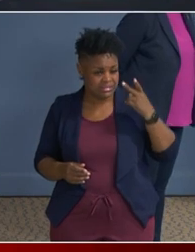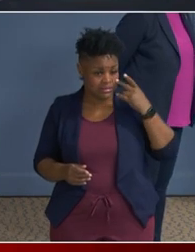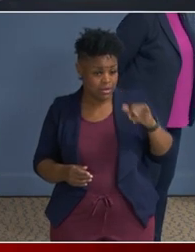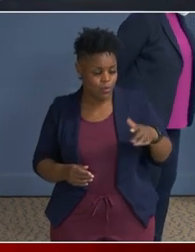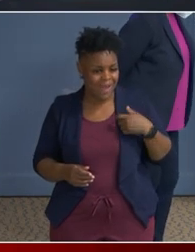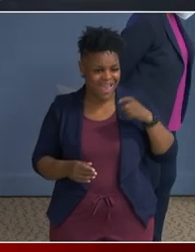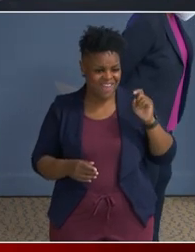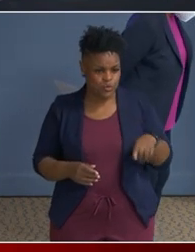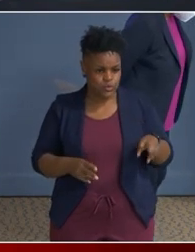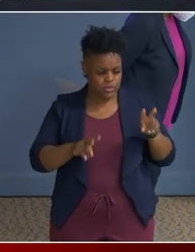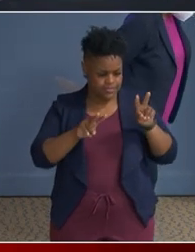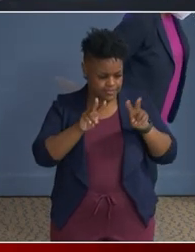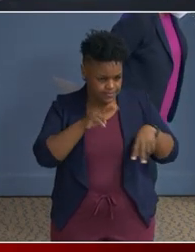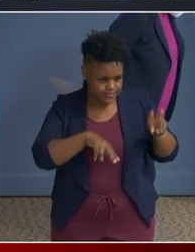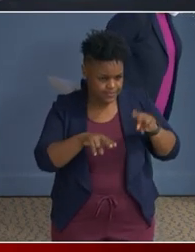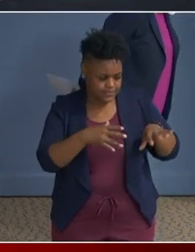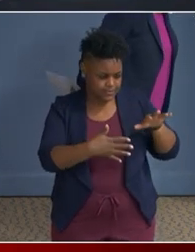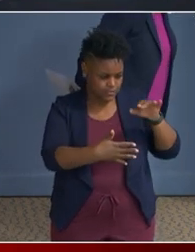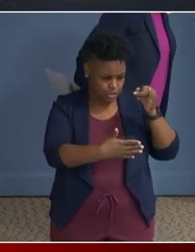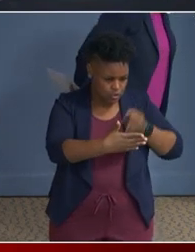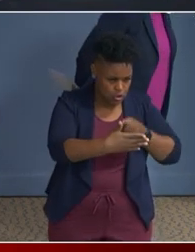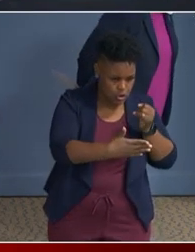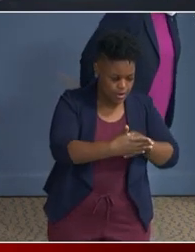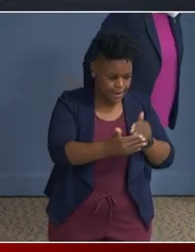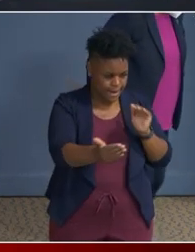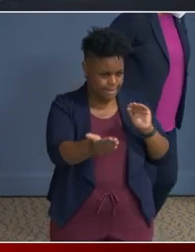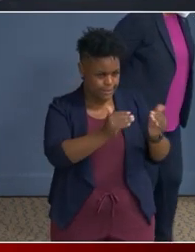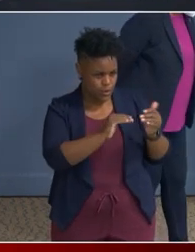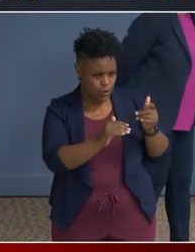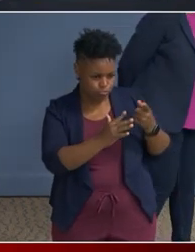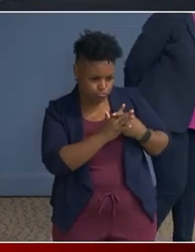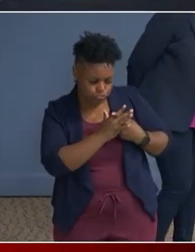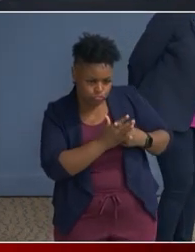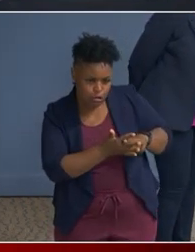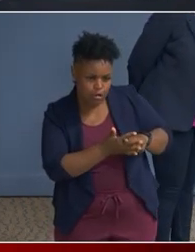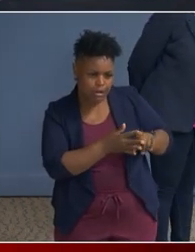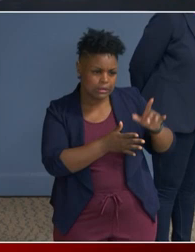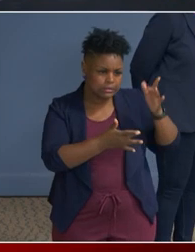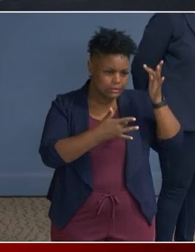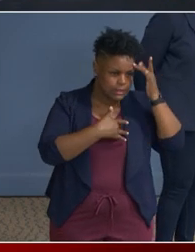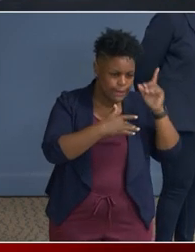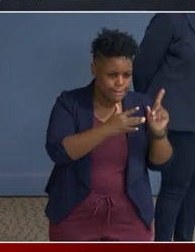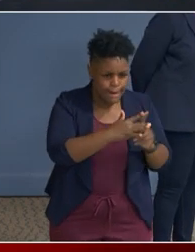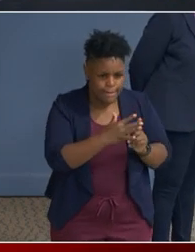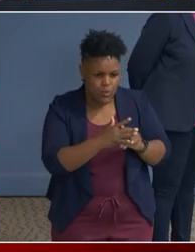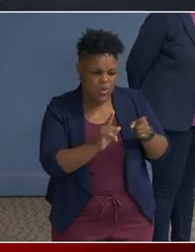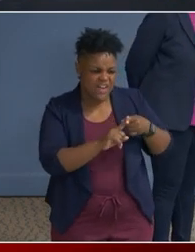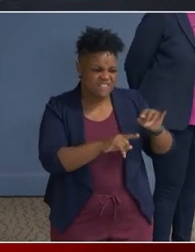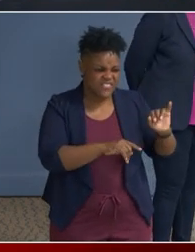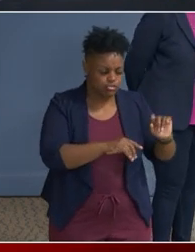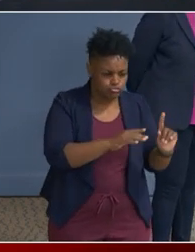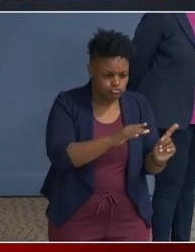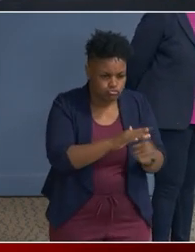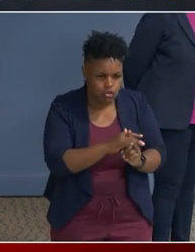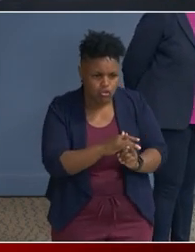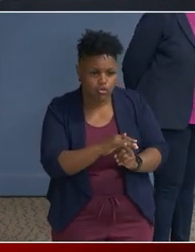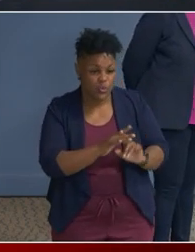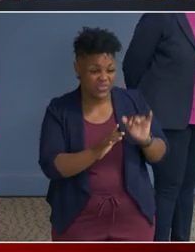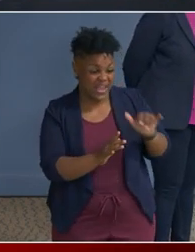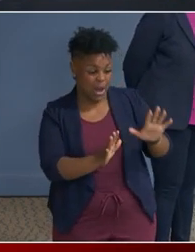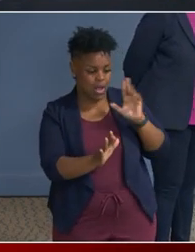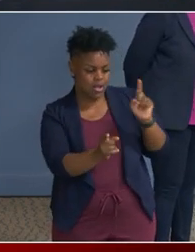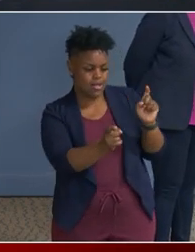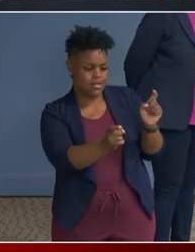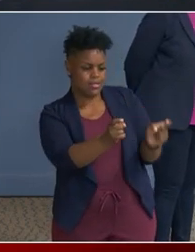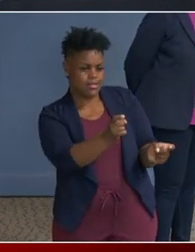about their symptom onset or period of estimated infection. And so that will adjust that period